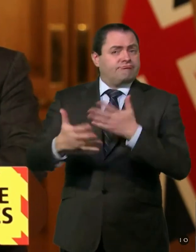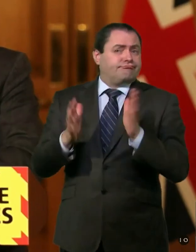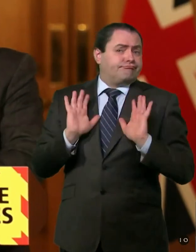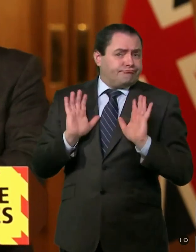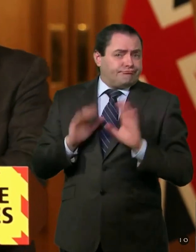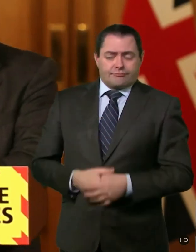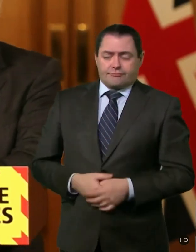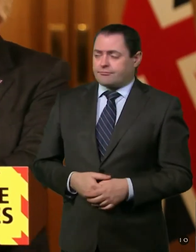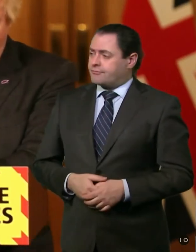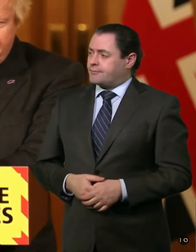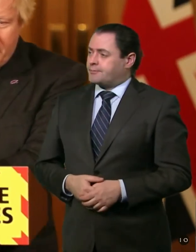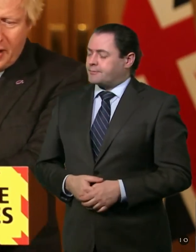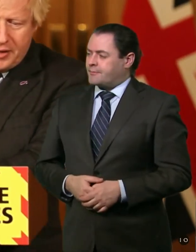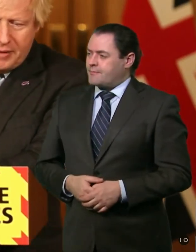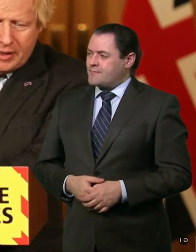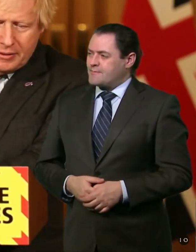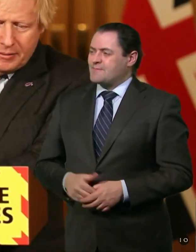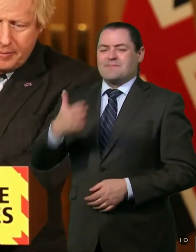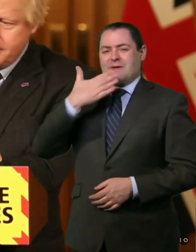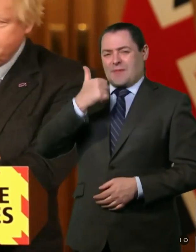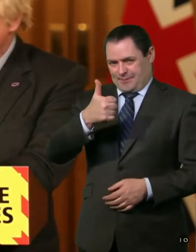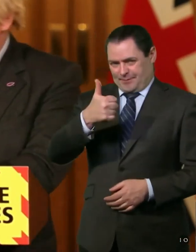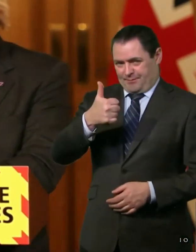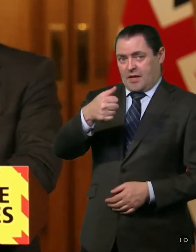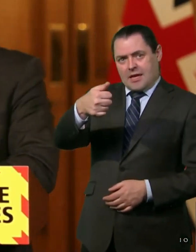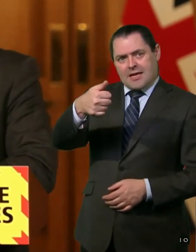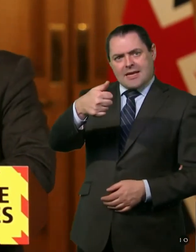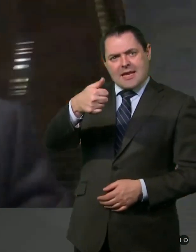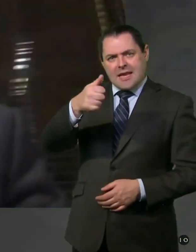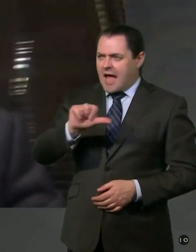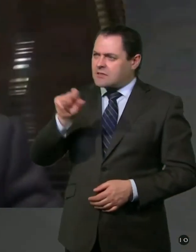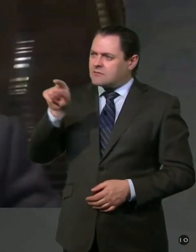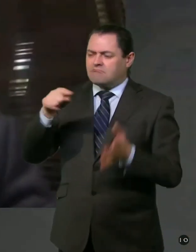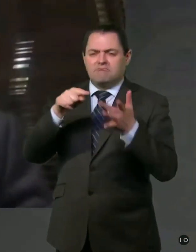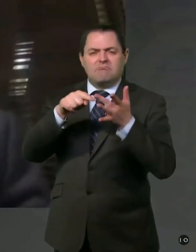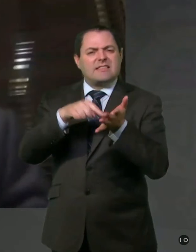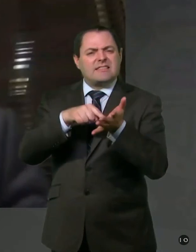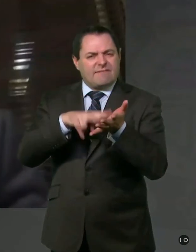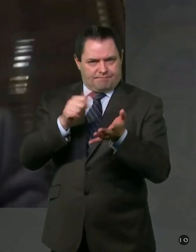Thank you very much, Laura. Carl Dinnan, ITV. Thank you, Prime